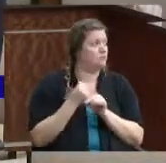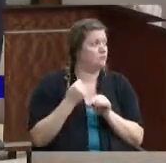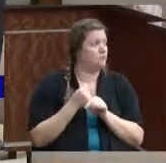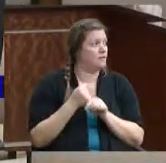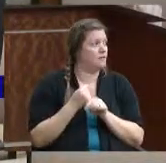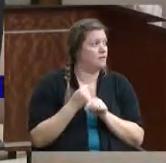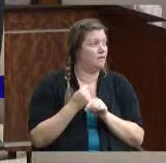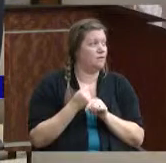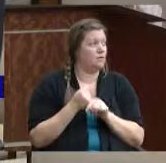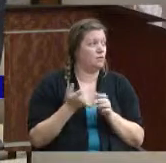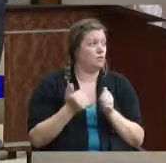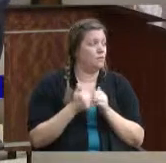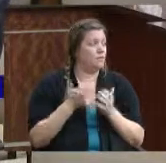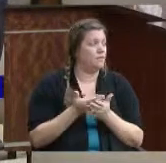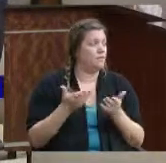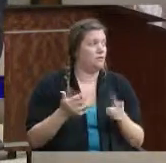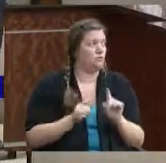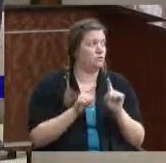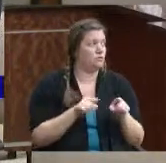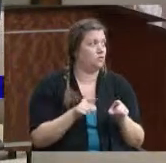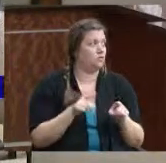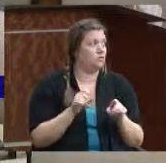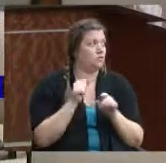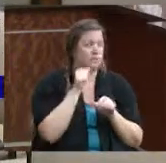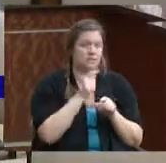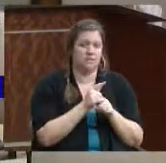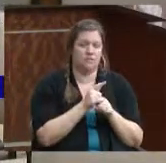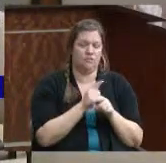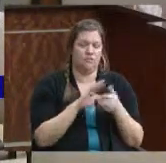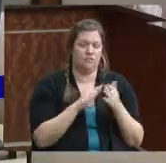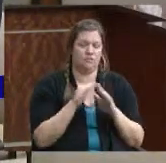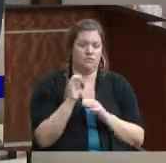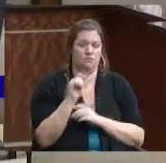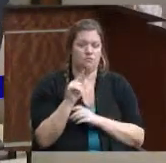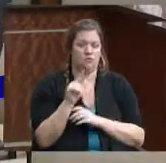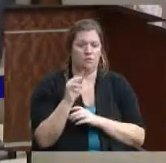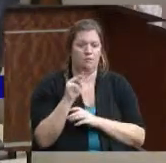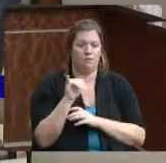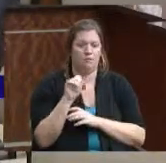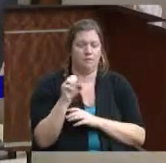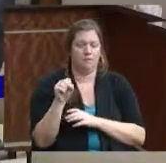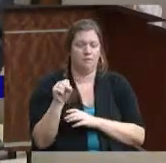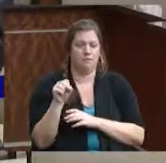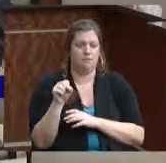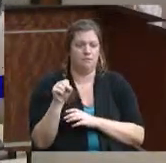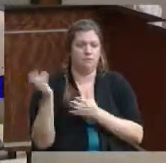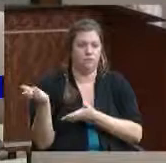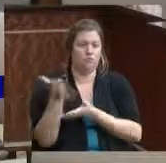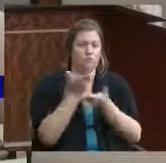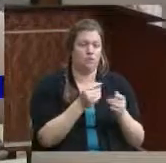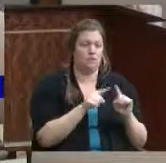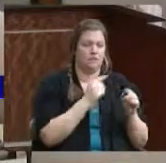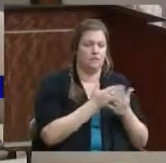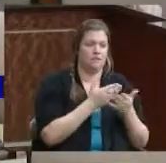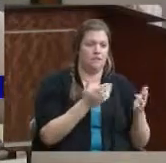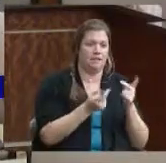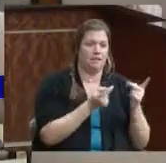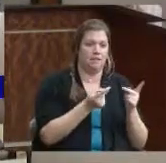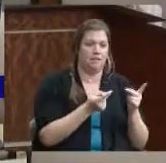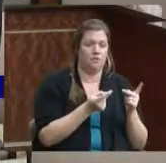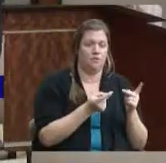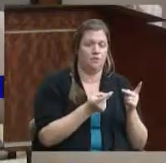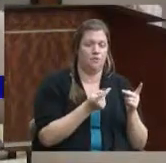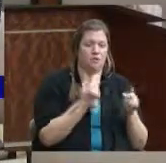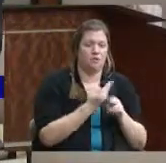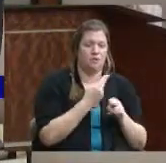was loaded with supplies to go to our sister city in Laurel, Mississippi, and took a bunch of supplies and some people down there.